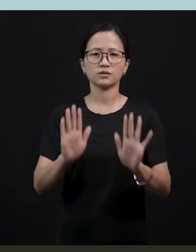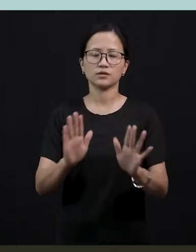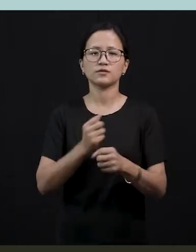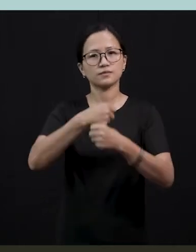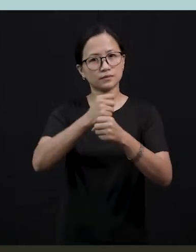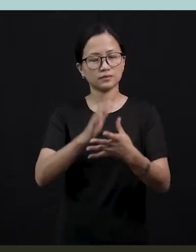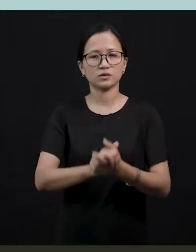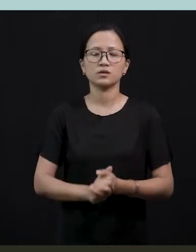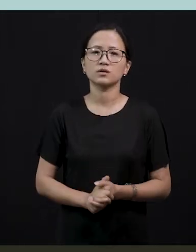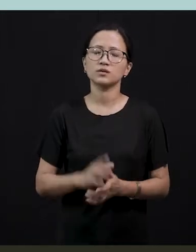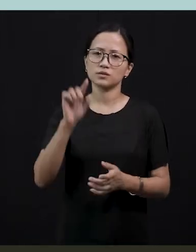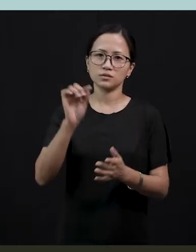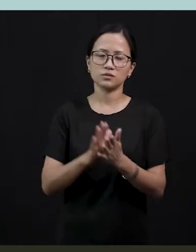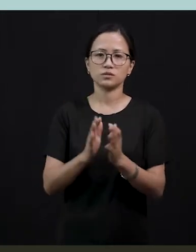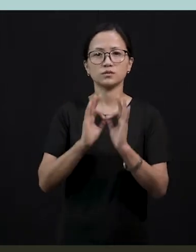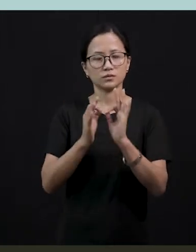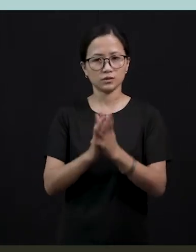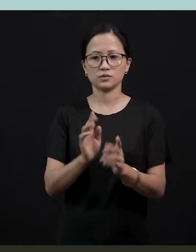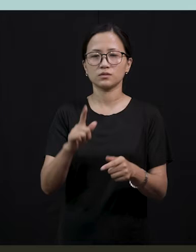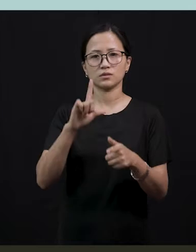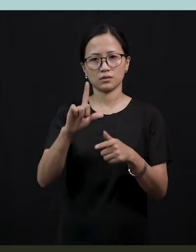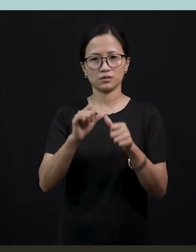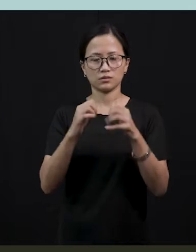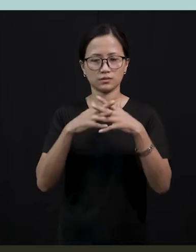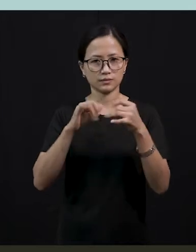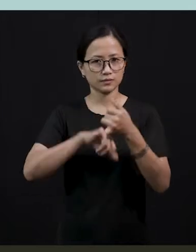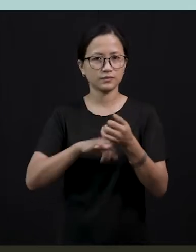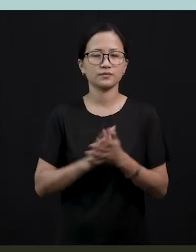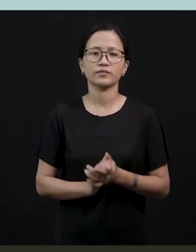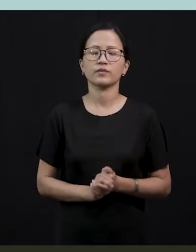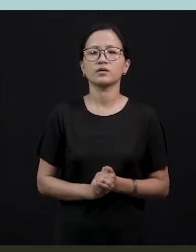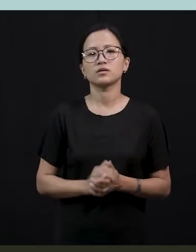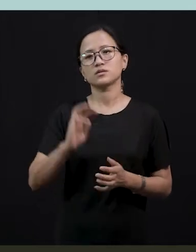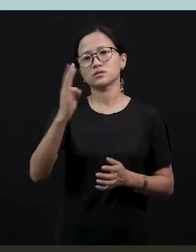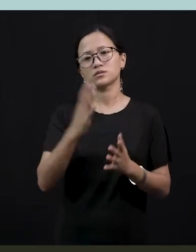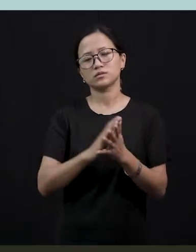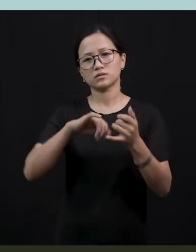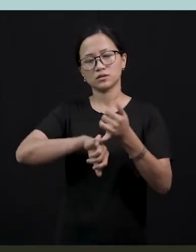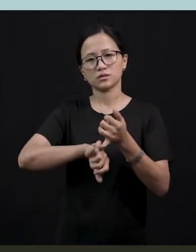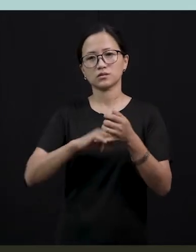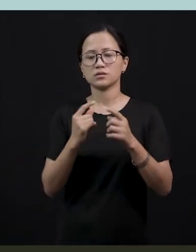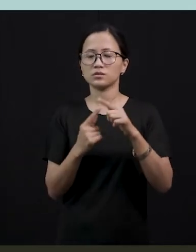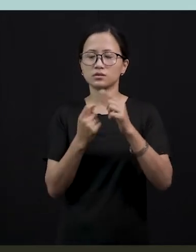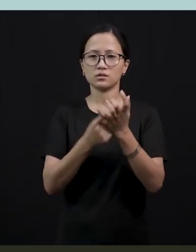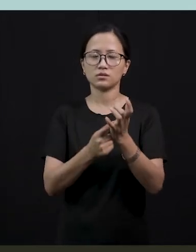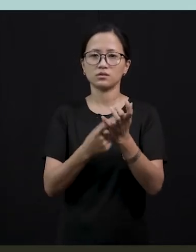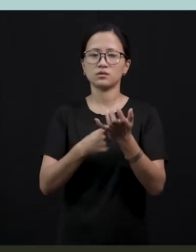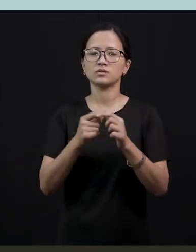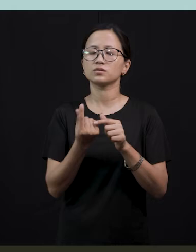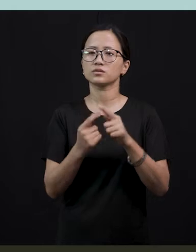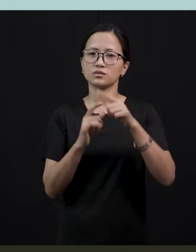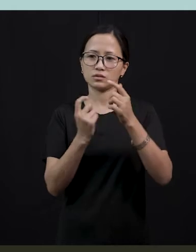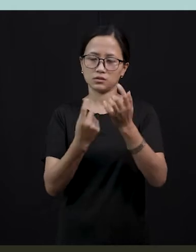and to also interpret the laws. So basically there are three structures which I am going to explain today